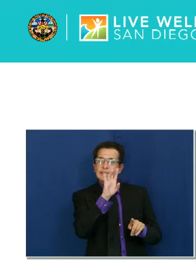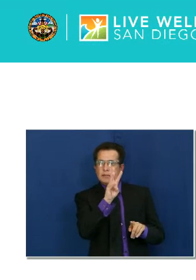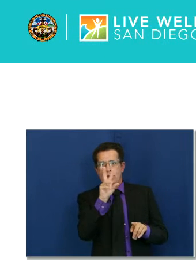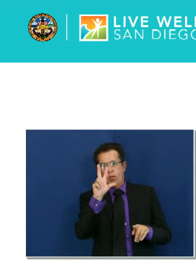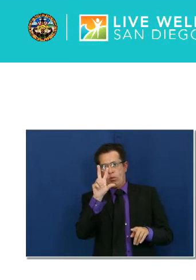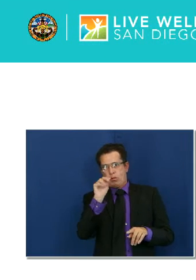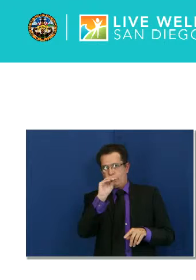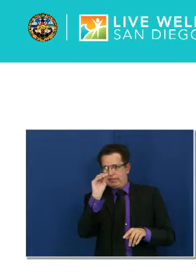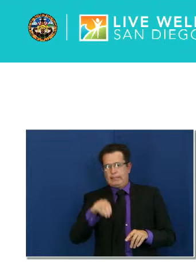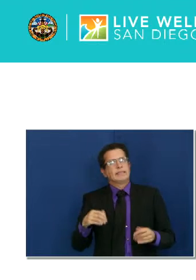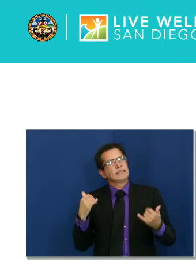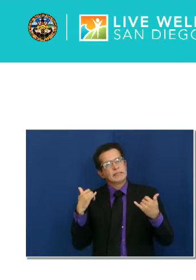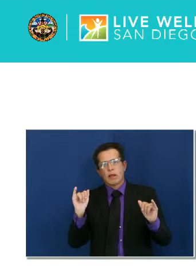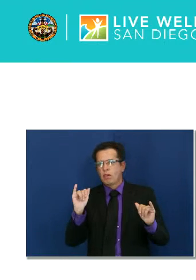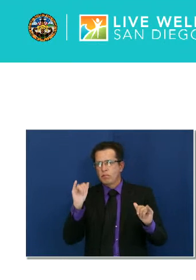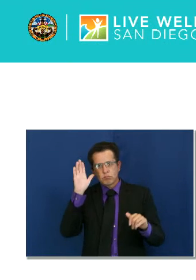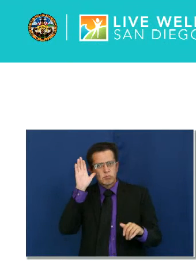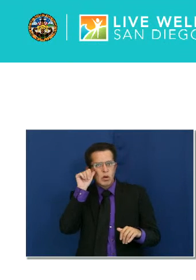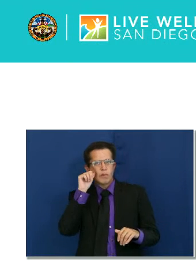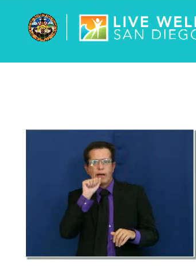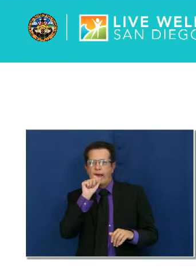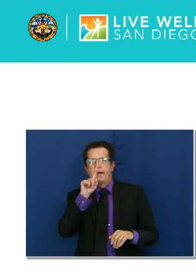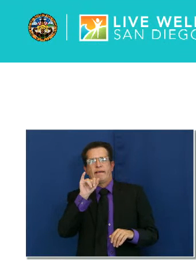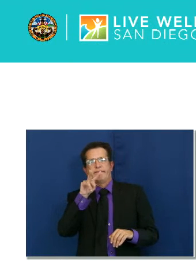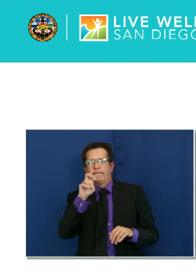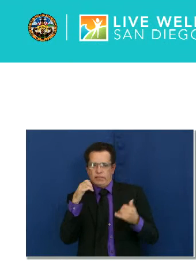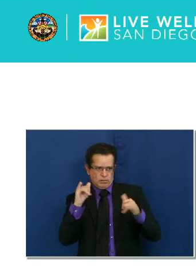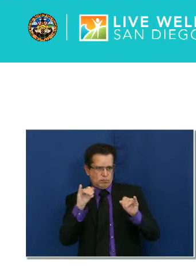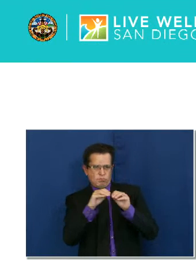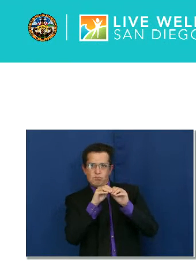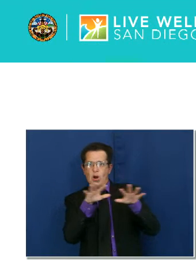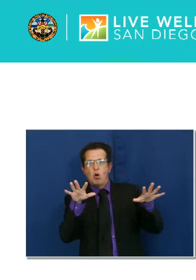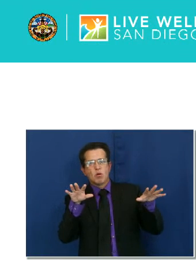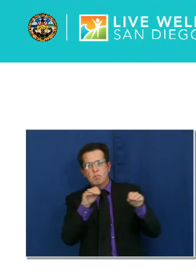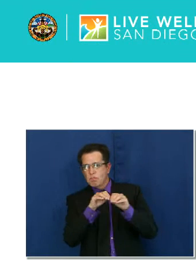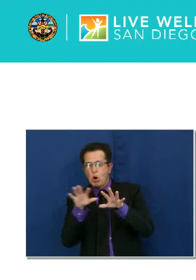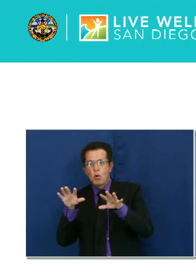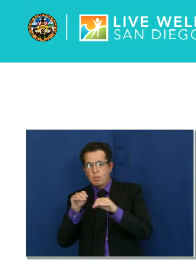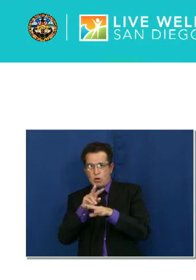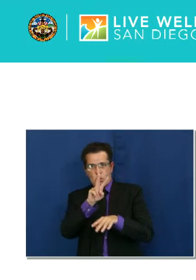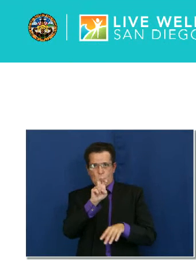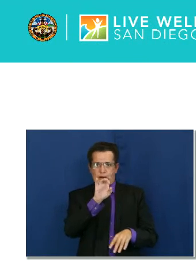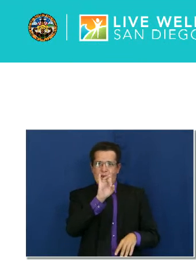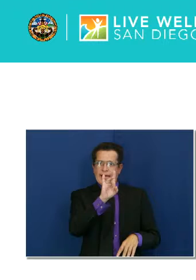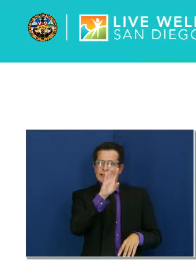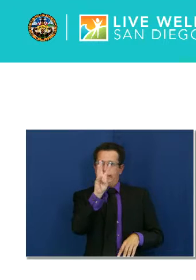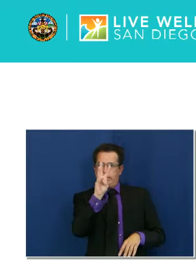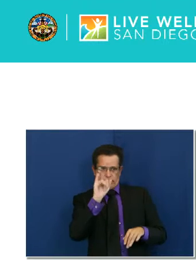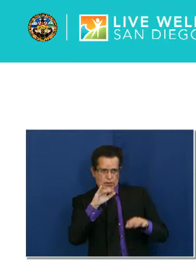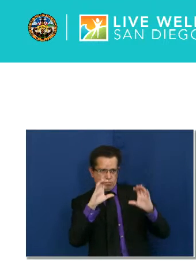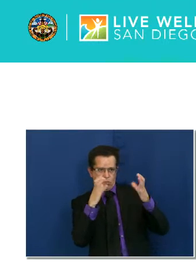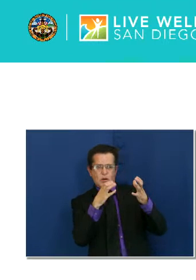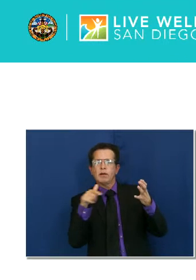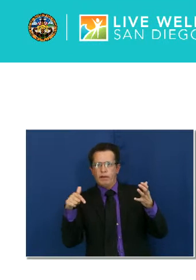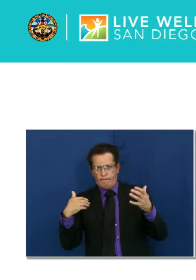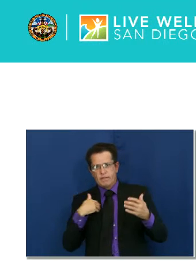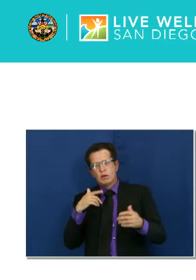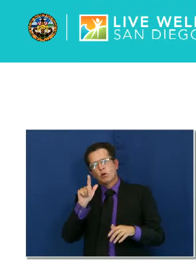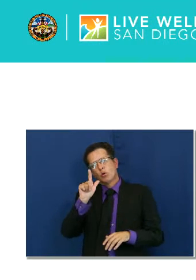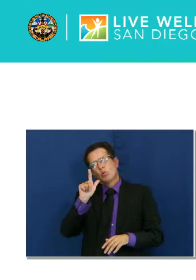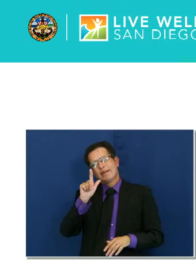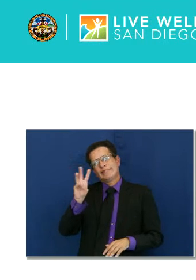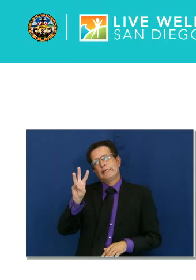are still active outbreaks. Of this number, 286 active outbreaks, it includes 26